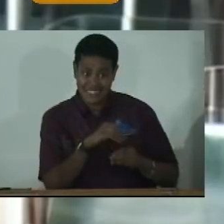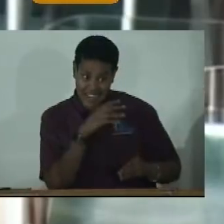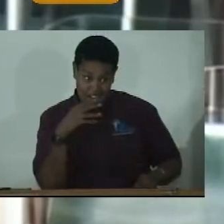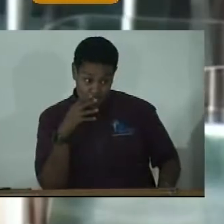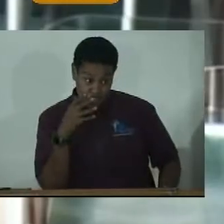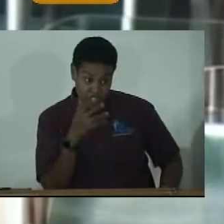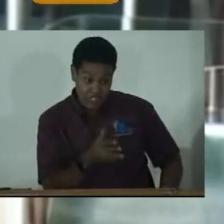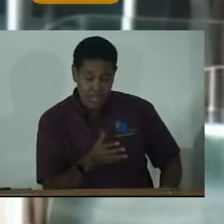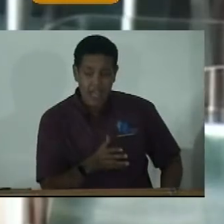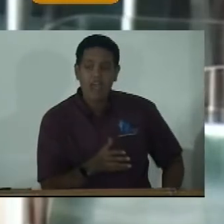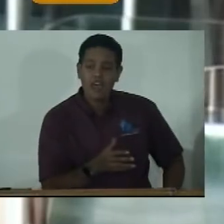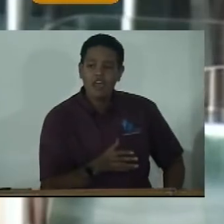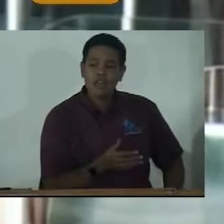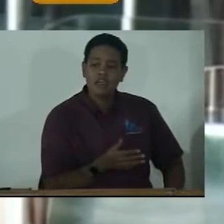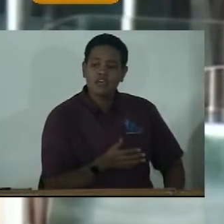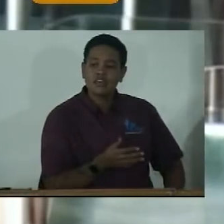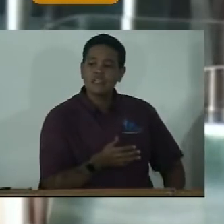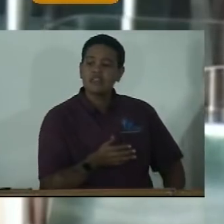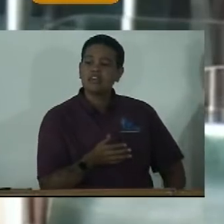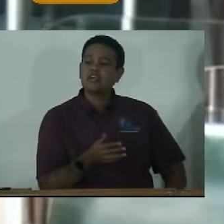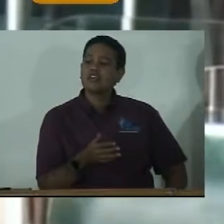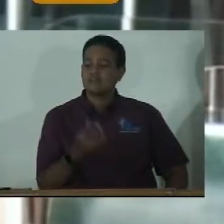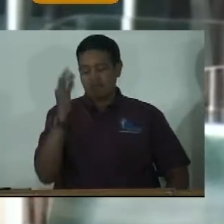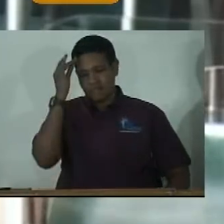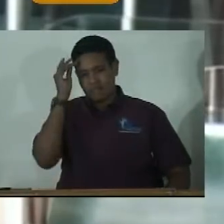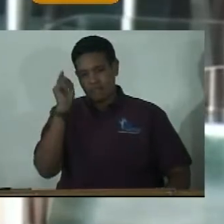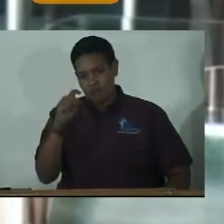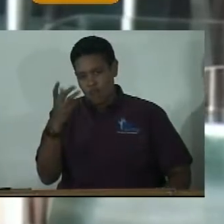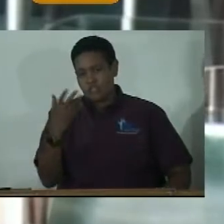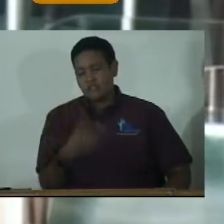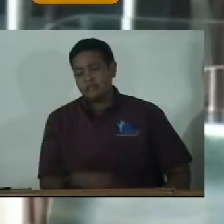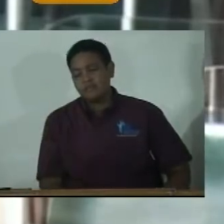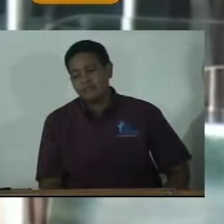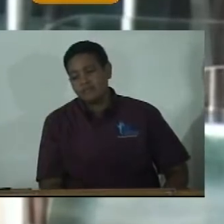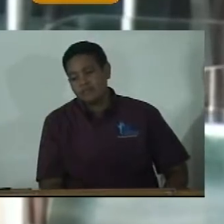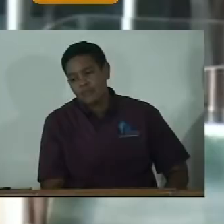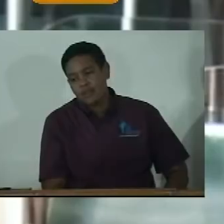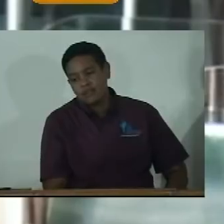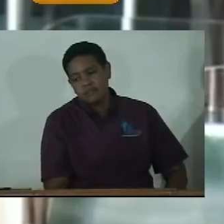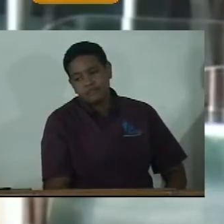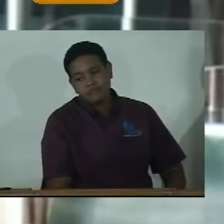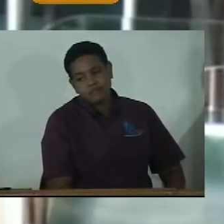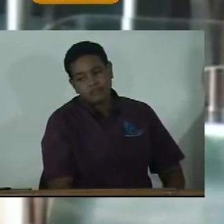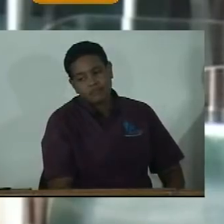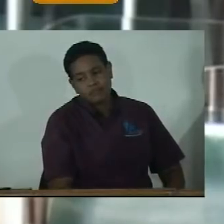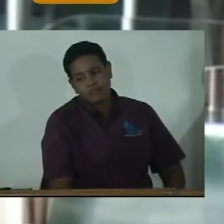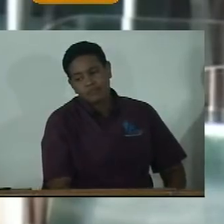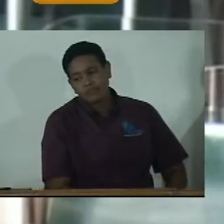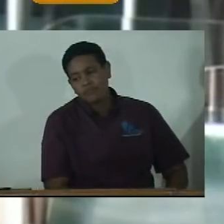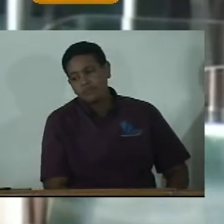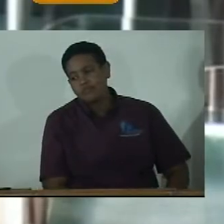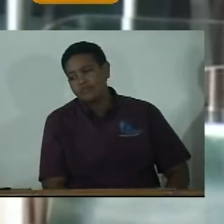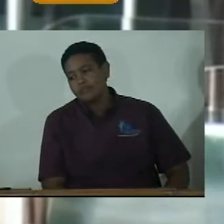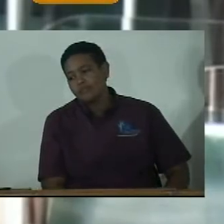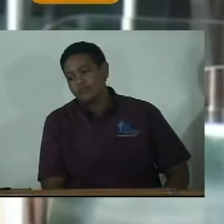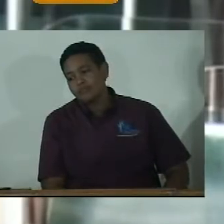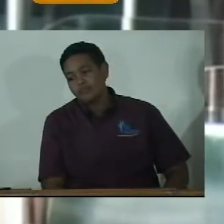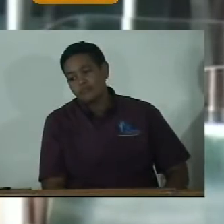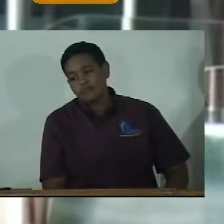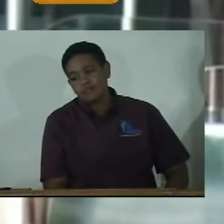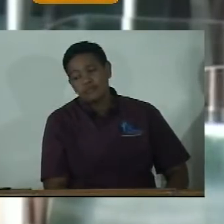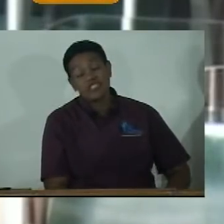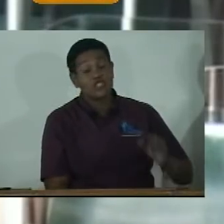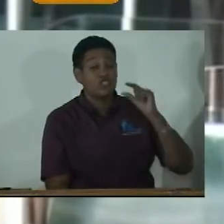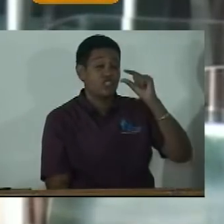agriculture are taken into account. Now, we move on to G, to